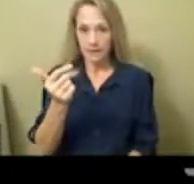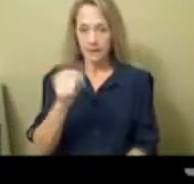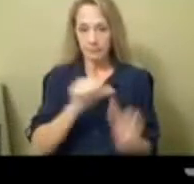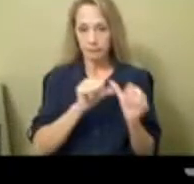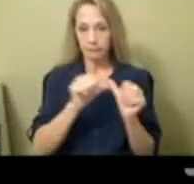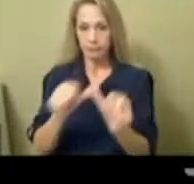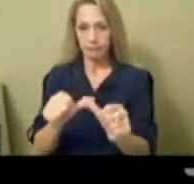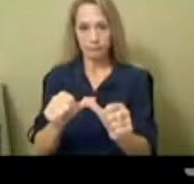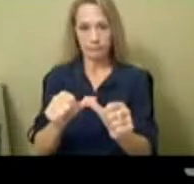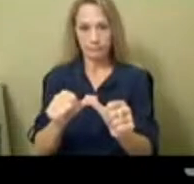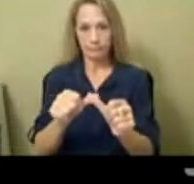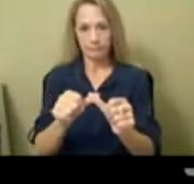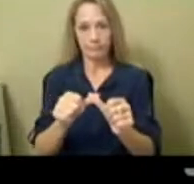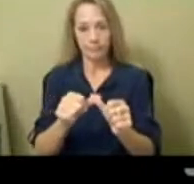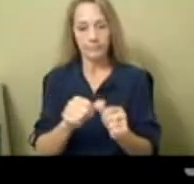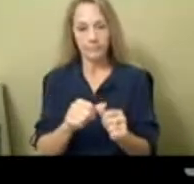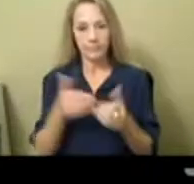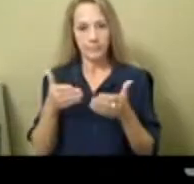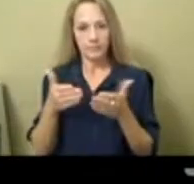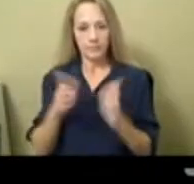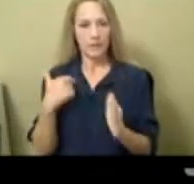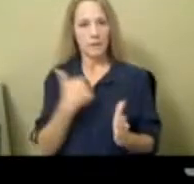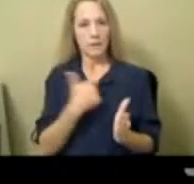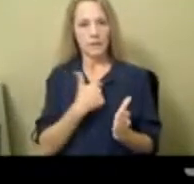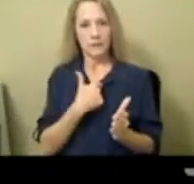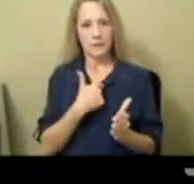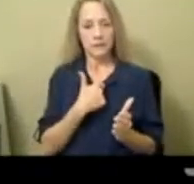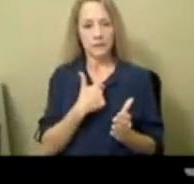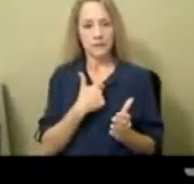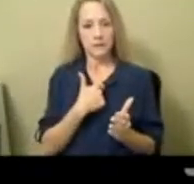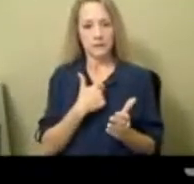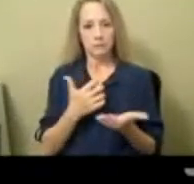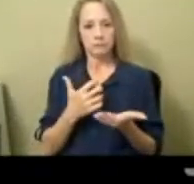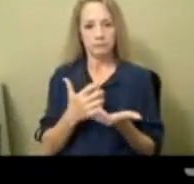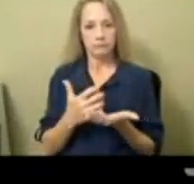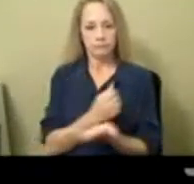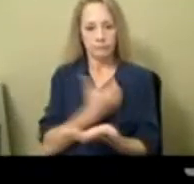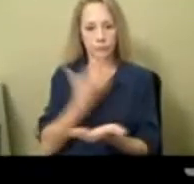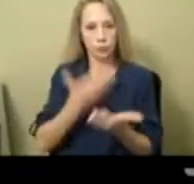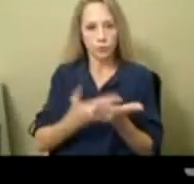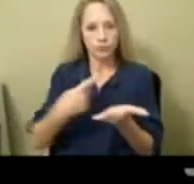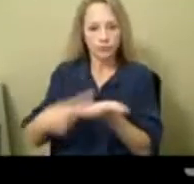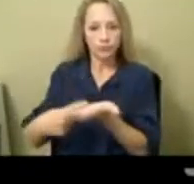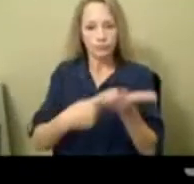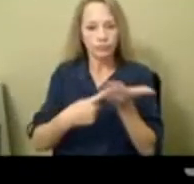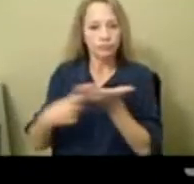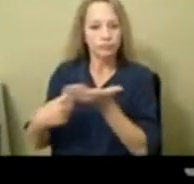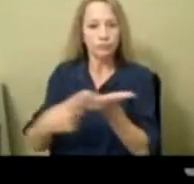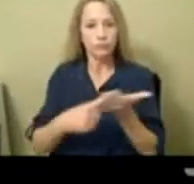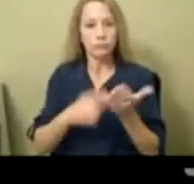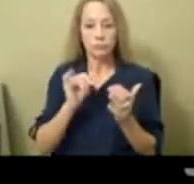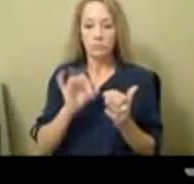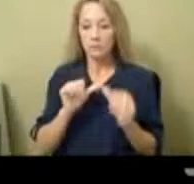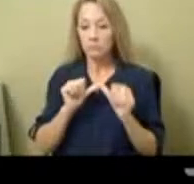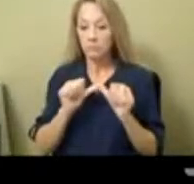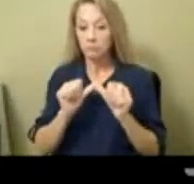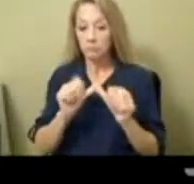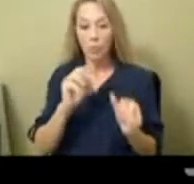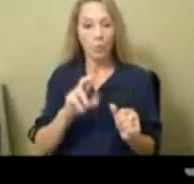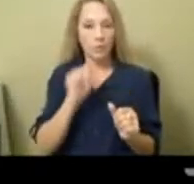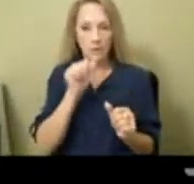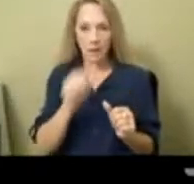And again, that will allow us that privilege of having a good, robust discussion about continuing, not continuing,